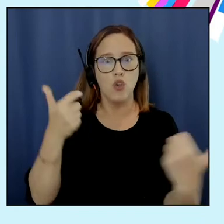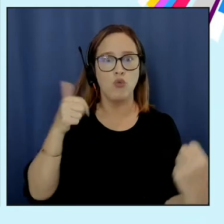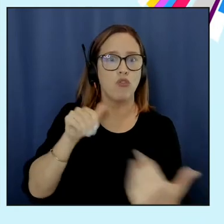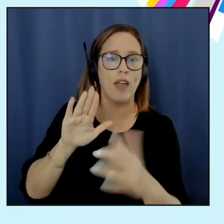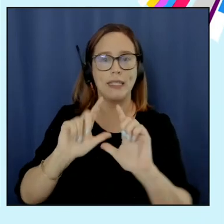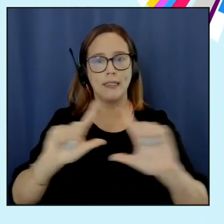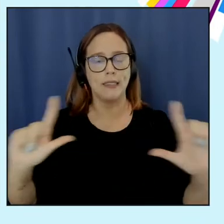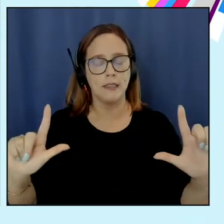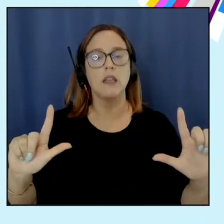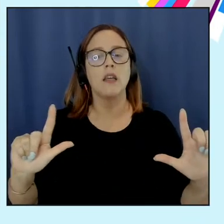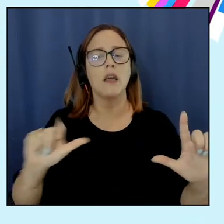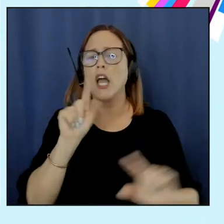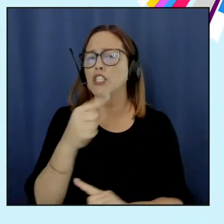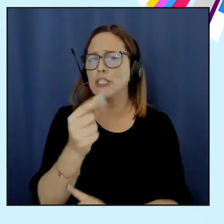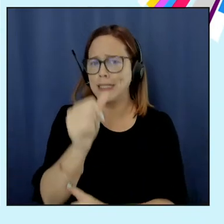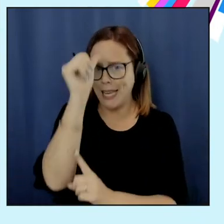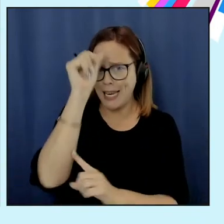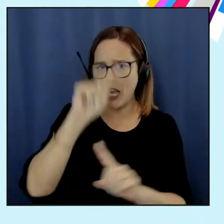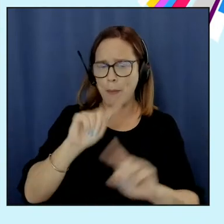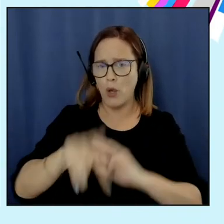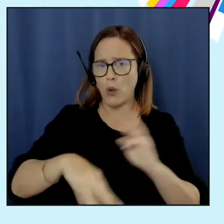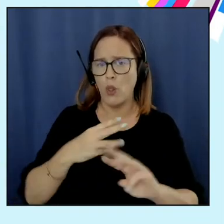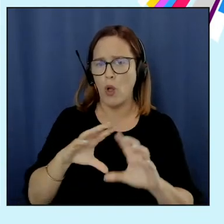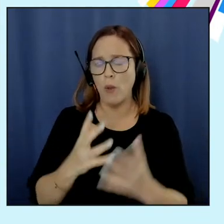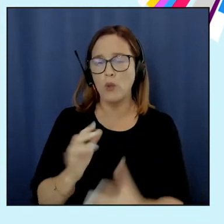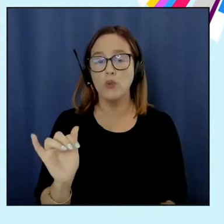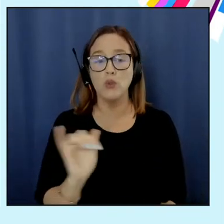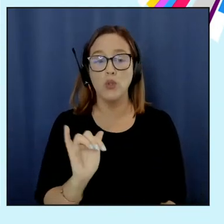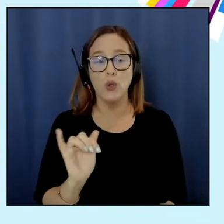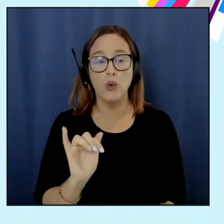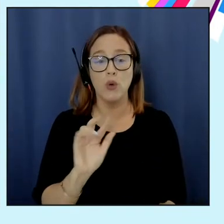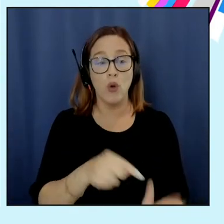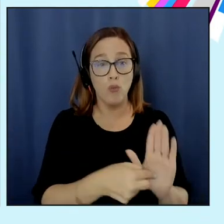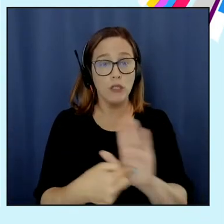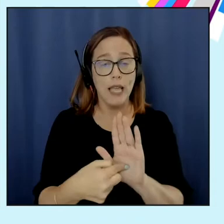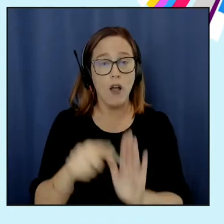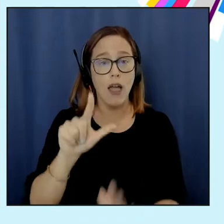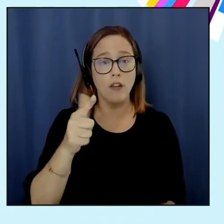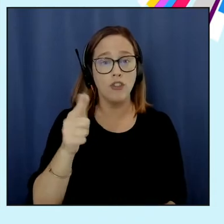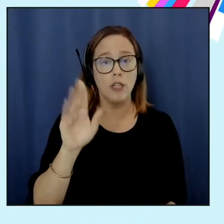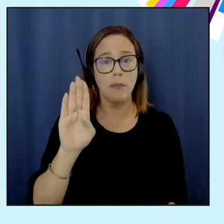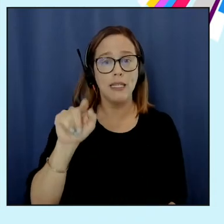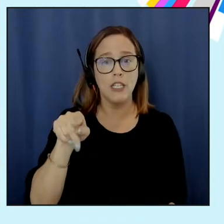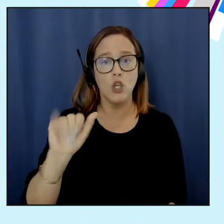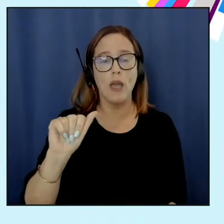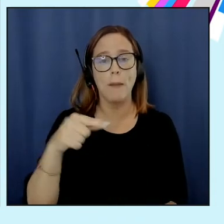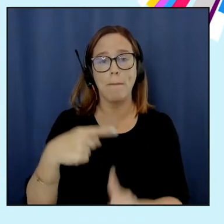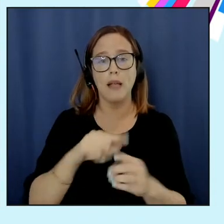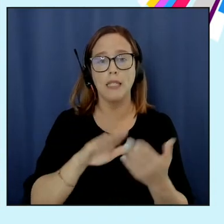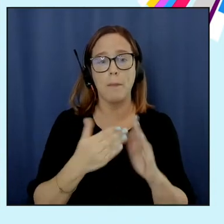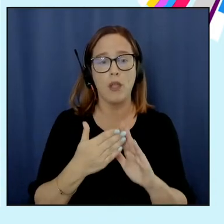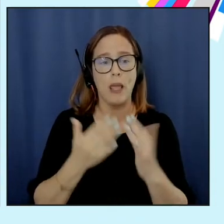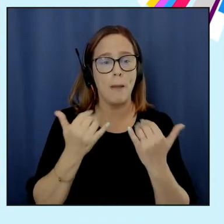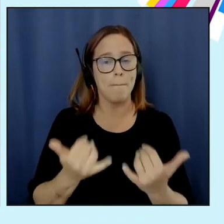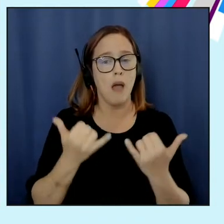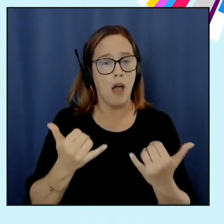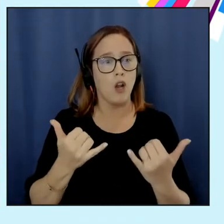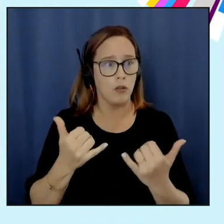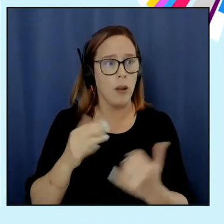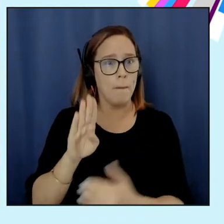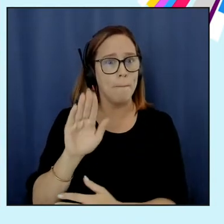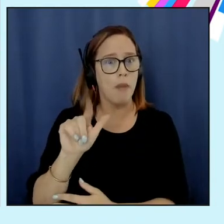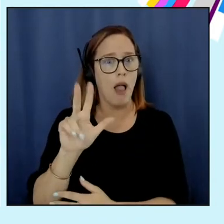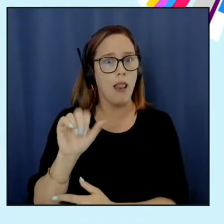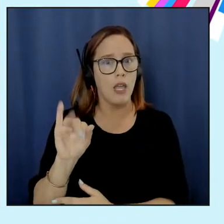in India, but globally. The portrayal of the LGBTQIA plus community in modern Bollywood cinema is unacceptable in many